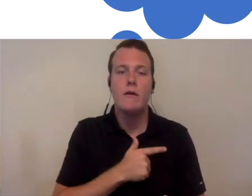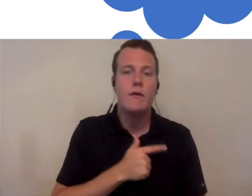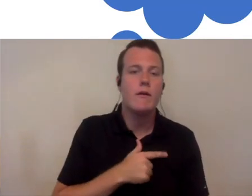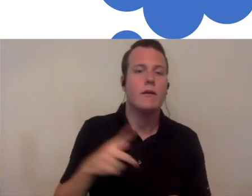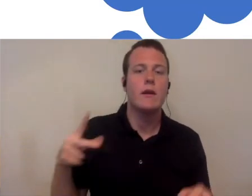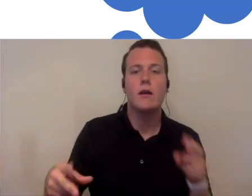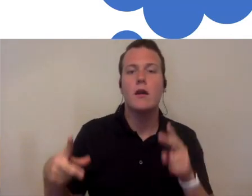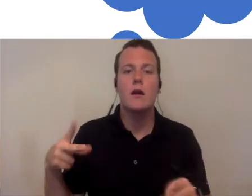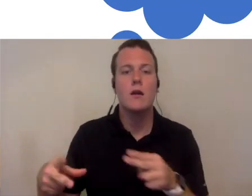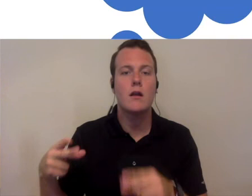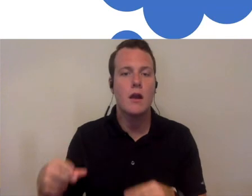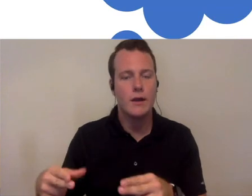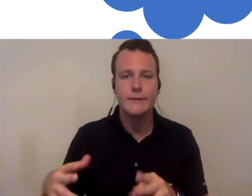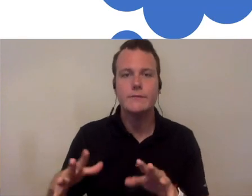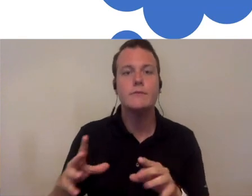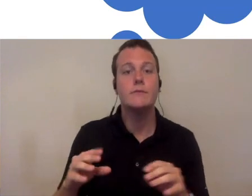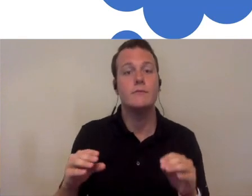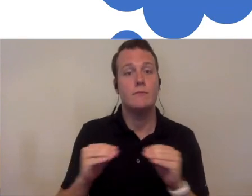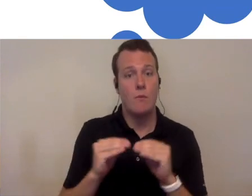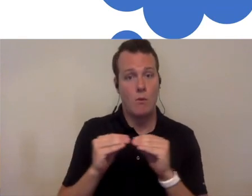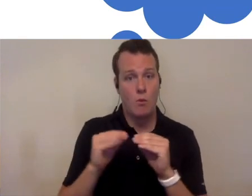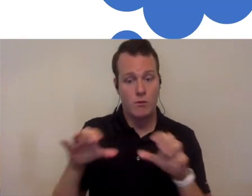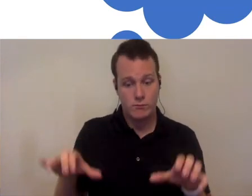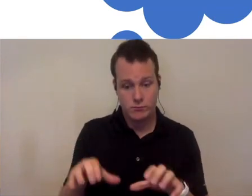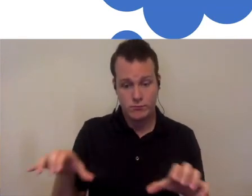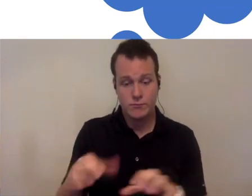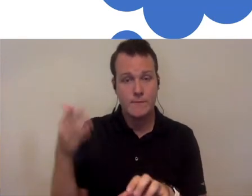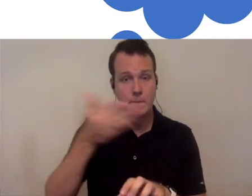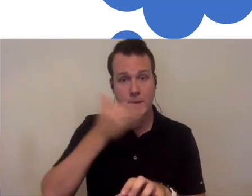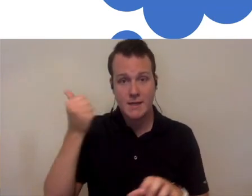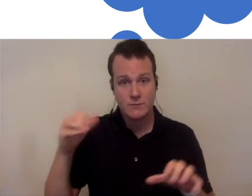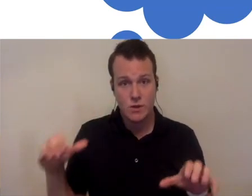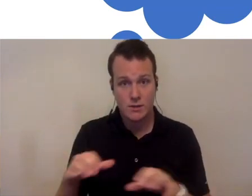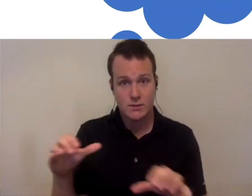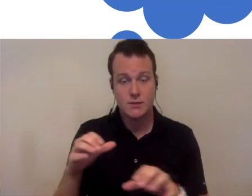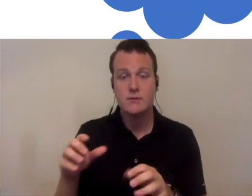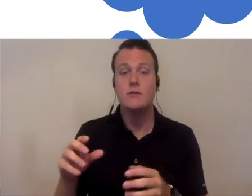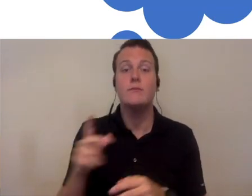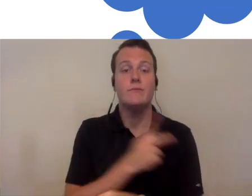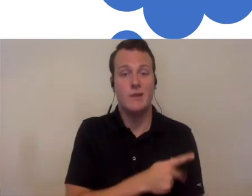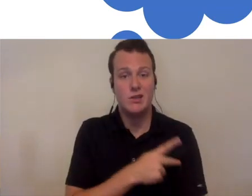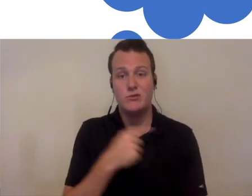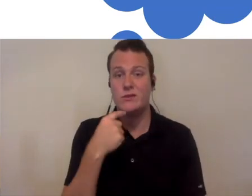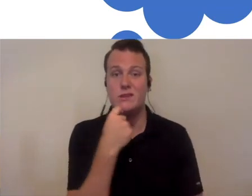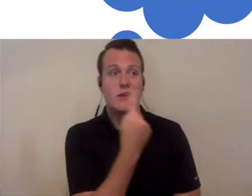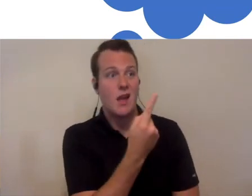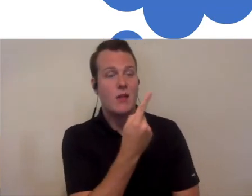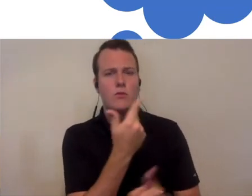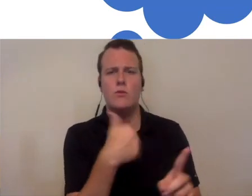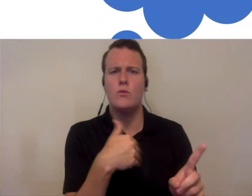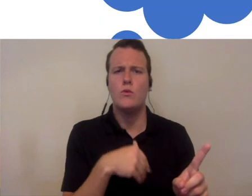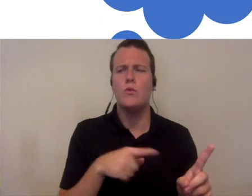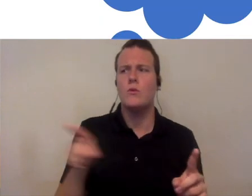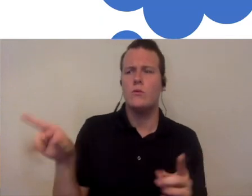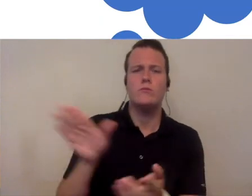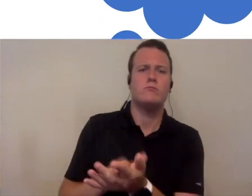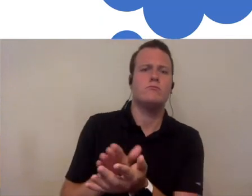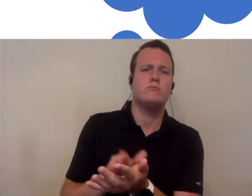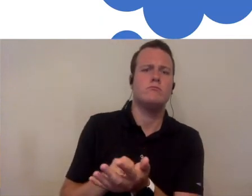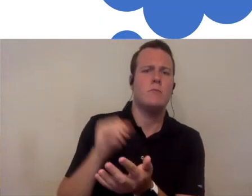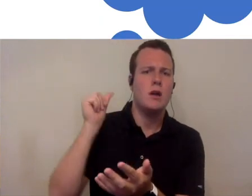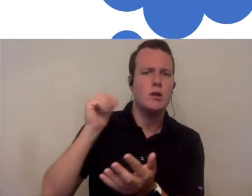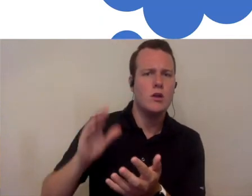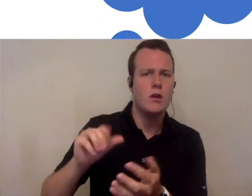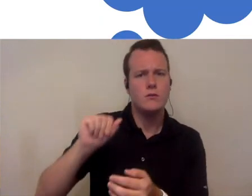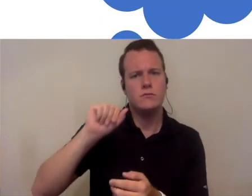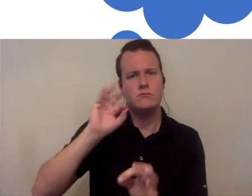practice utilizing best practices, your patients will tell their physician, what a great job you've done. They'll tell their